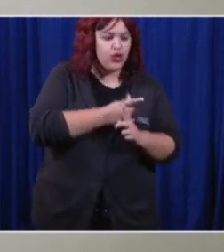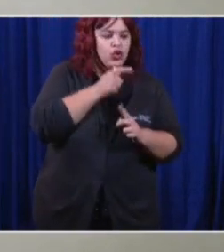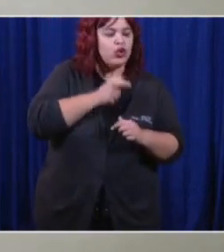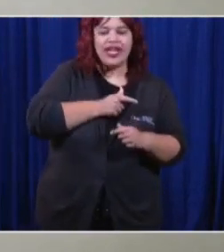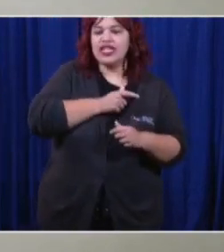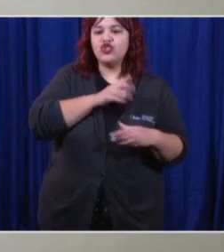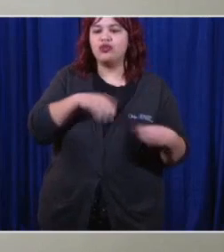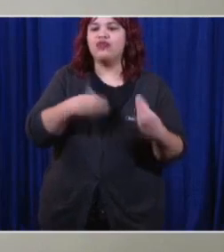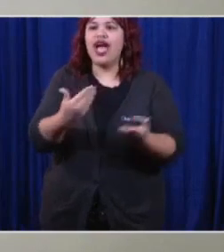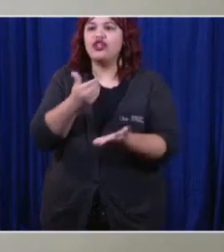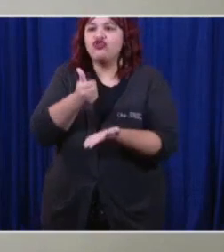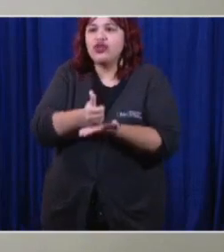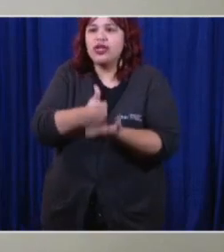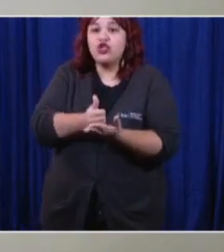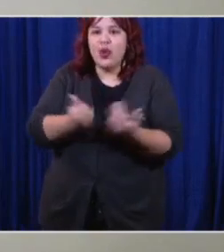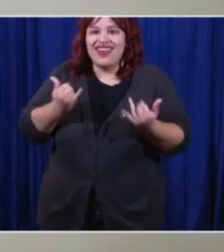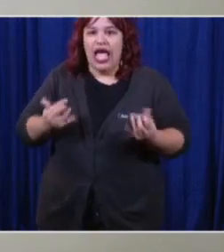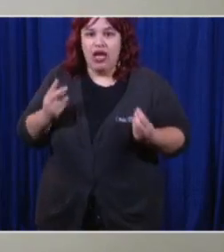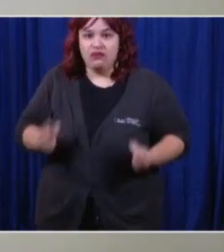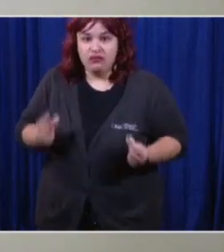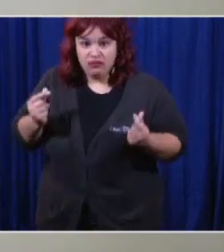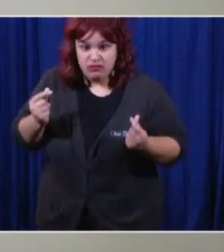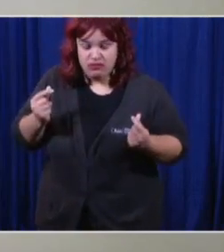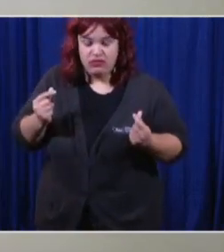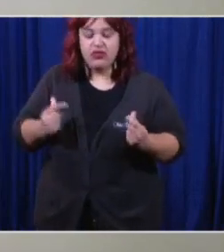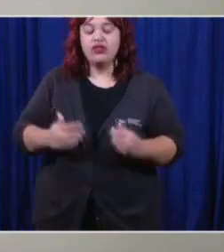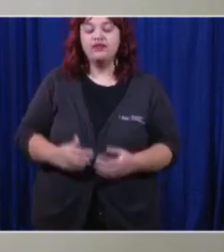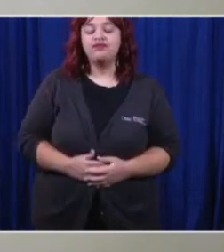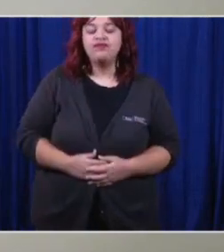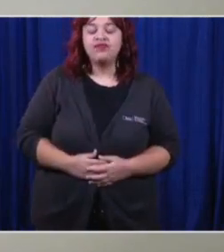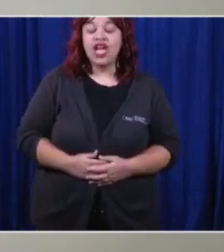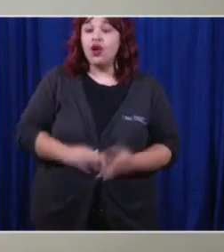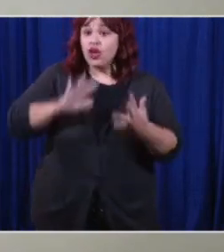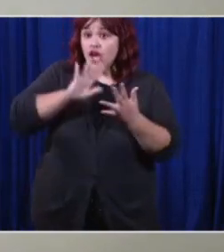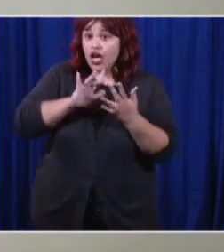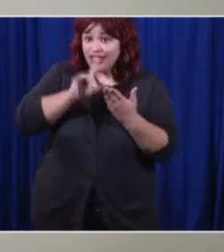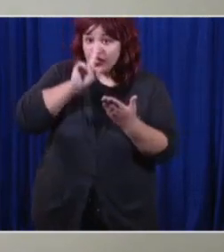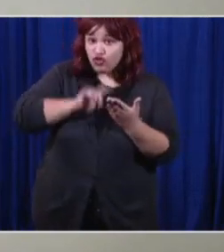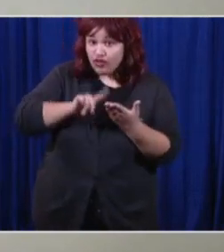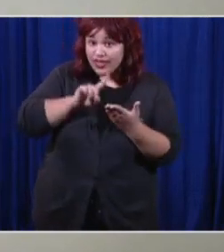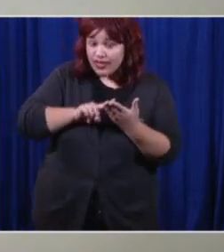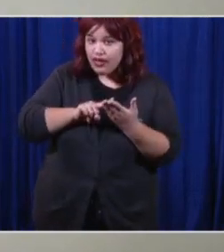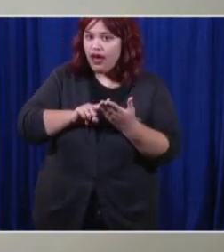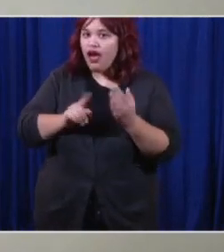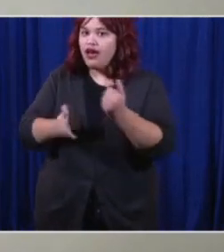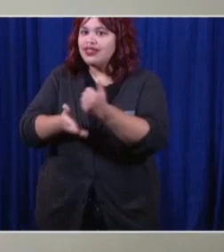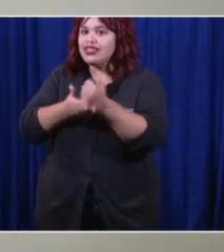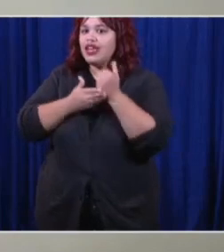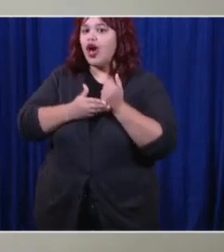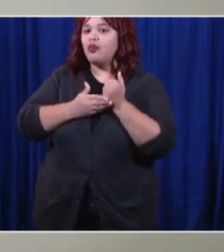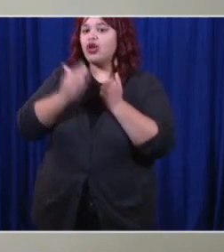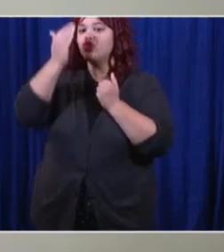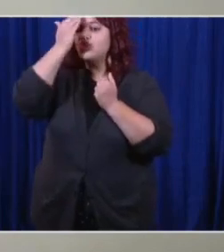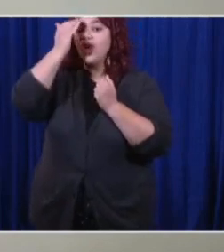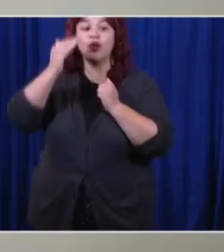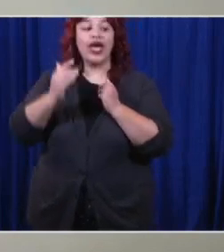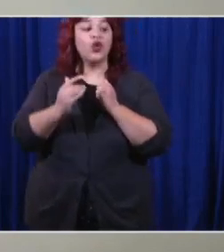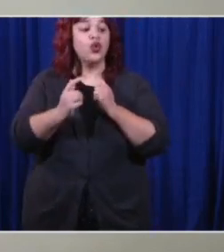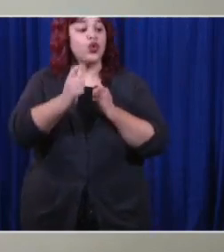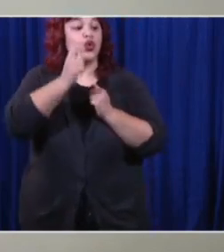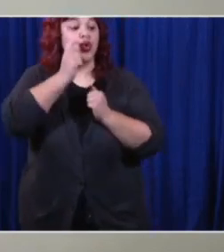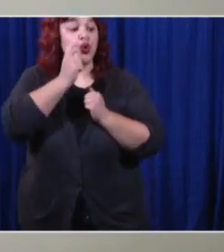tracing, which I do think ultimately does interfere with our ability to identify, isolate, and contain the infection moving